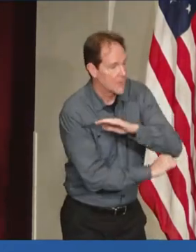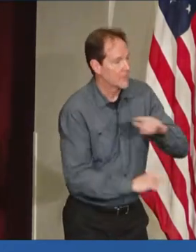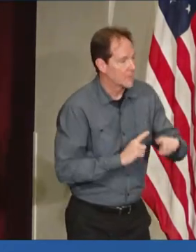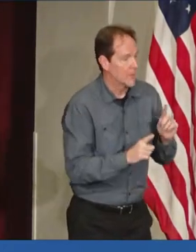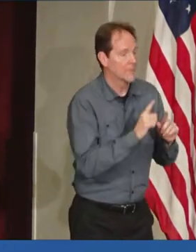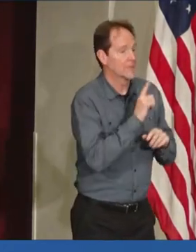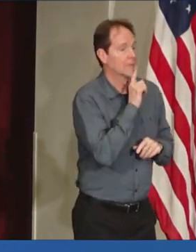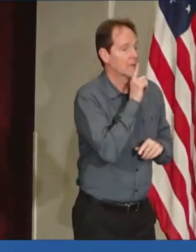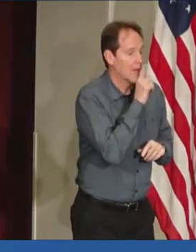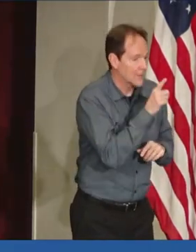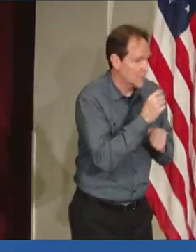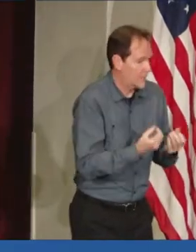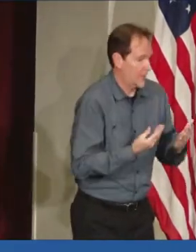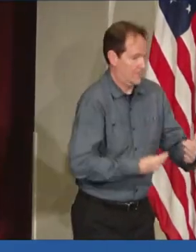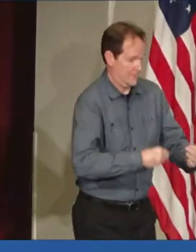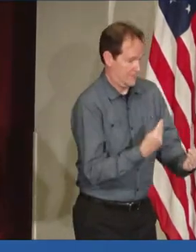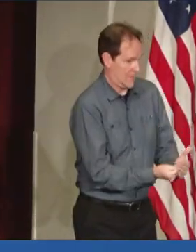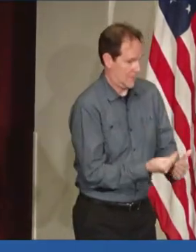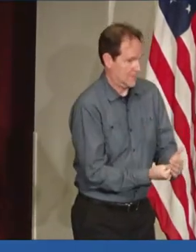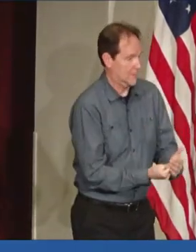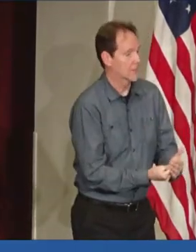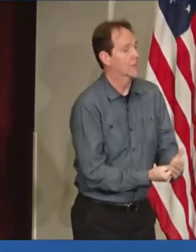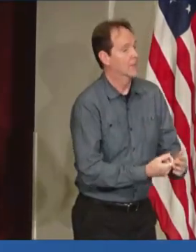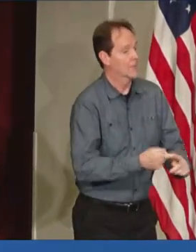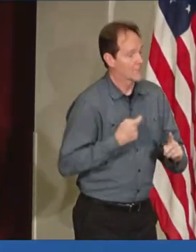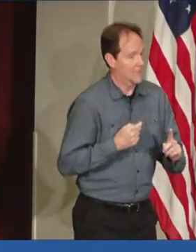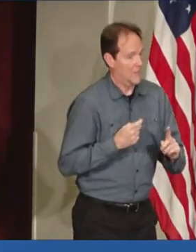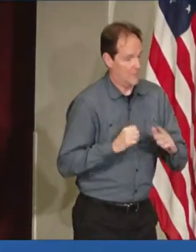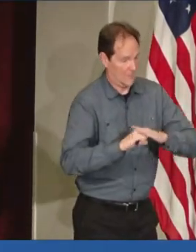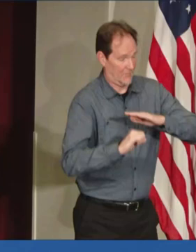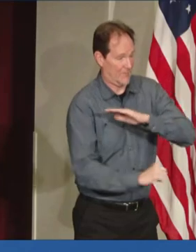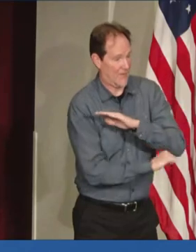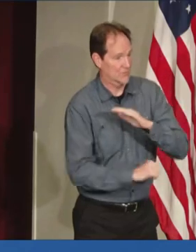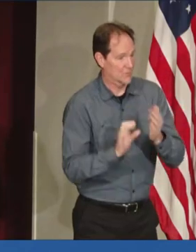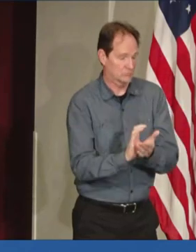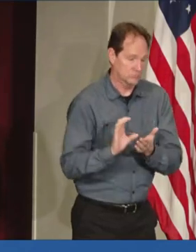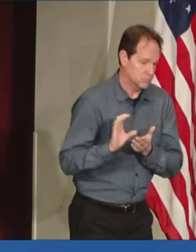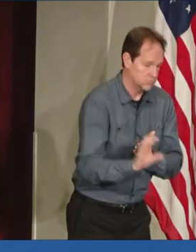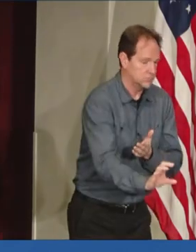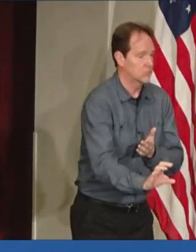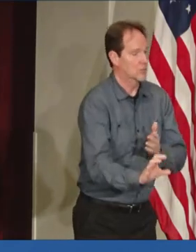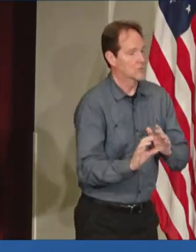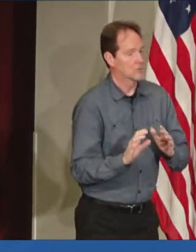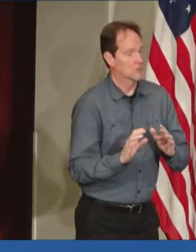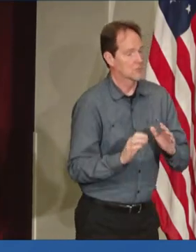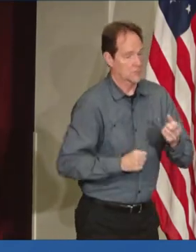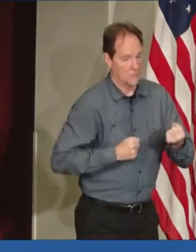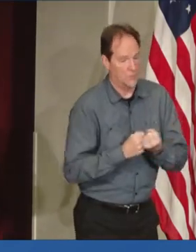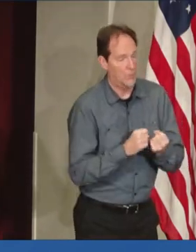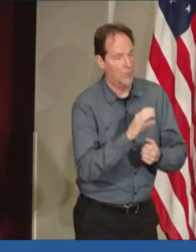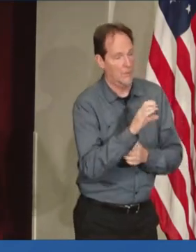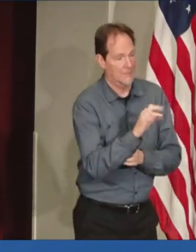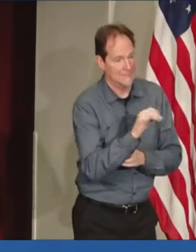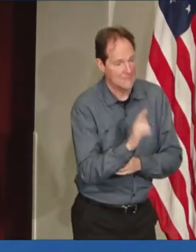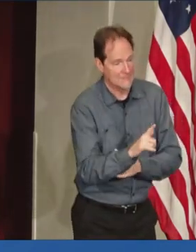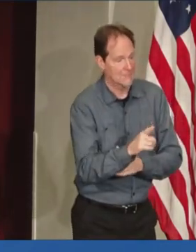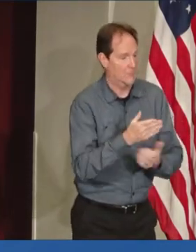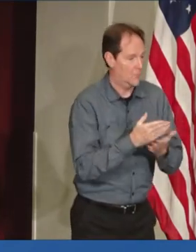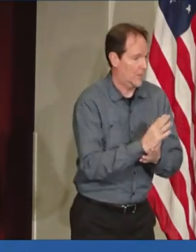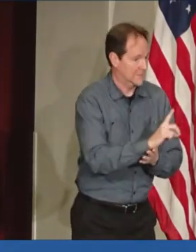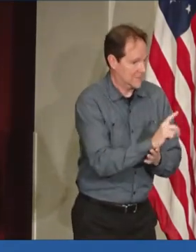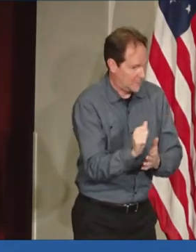amount of money that's coming out from the foundations to look at things like supporting civil rights, disability civil